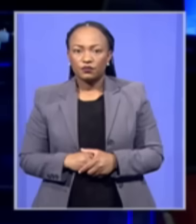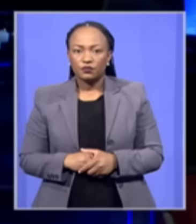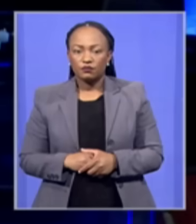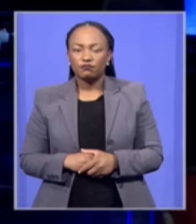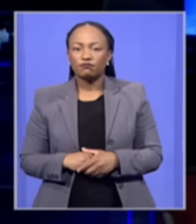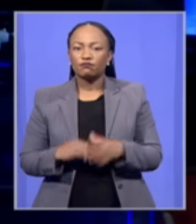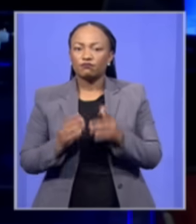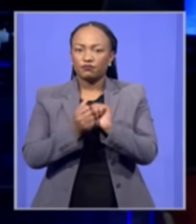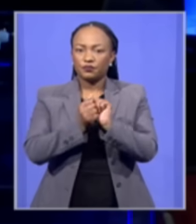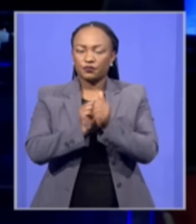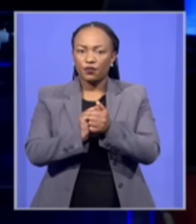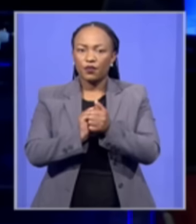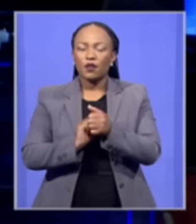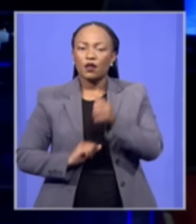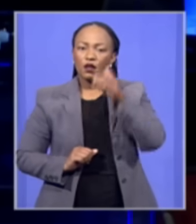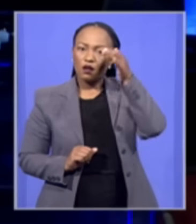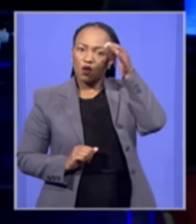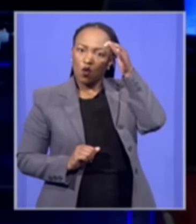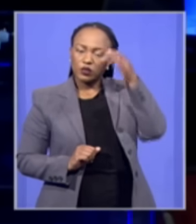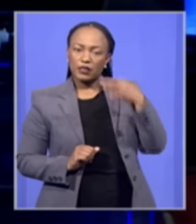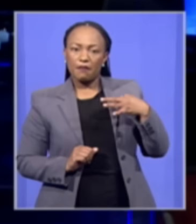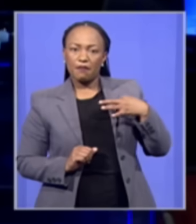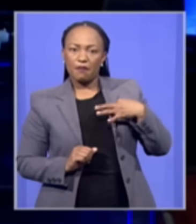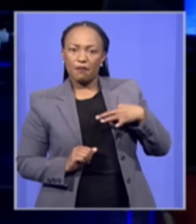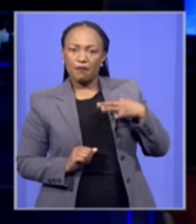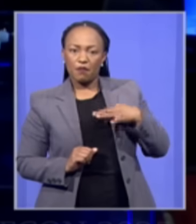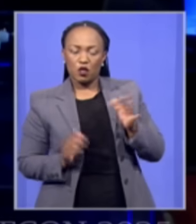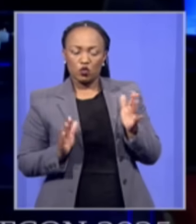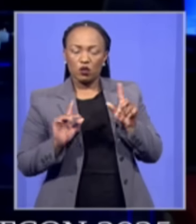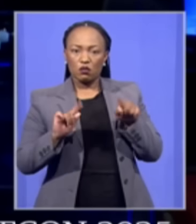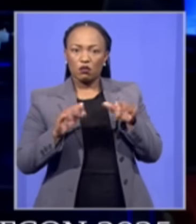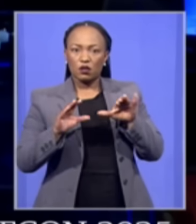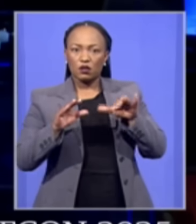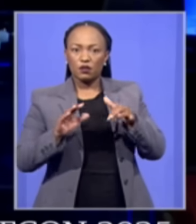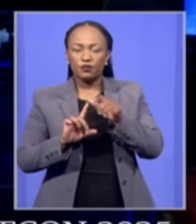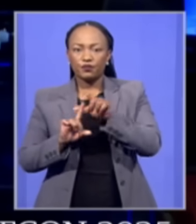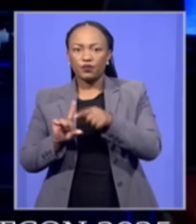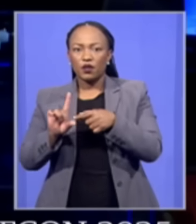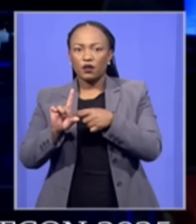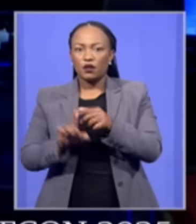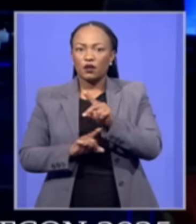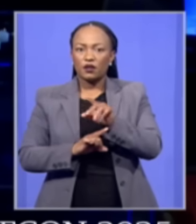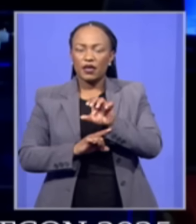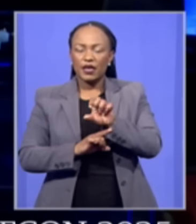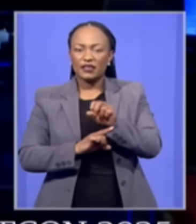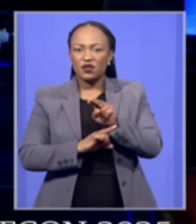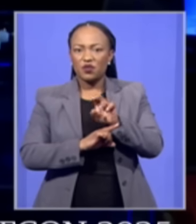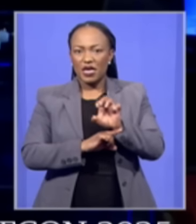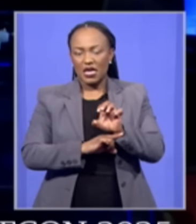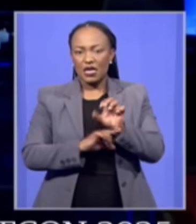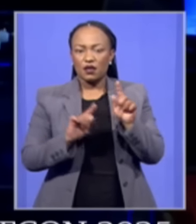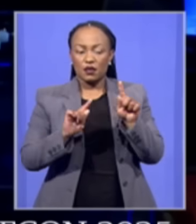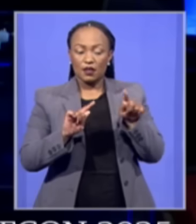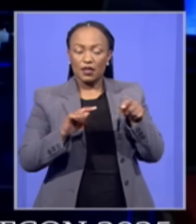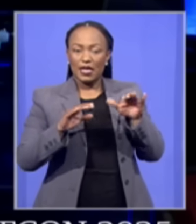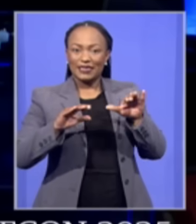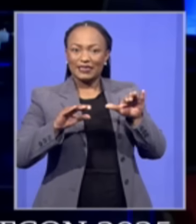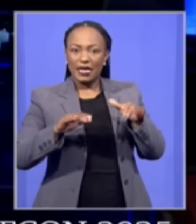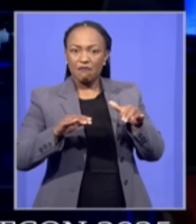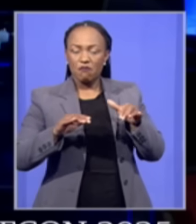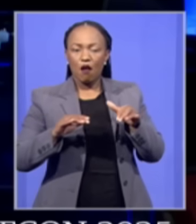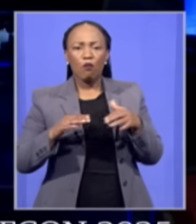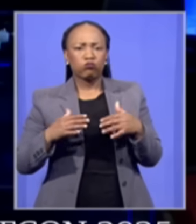Mo dipapading re fumana hore mokwetlisi wa banyana e leng Desiree Ellis o re o na le tshepo e tileng ya hore sehlopha sa hae se tla sireletsa sekola